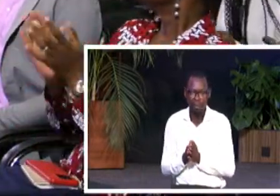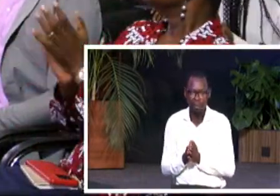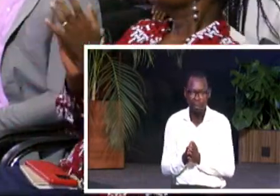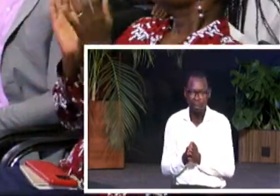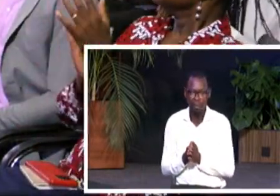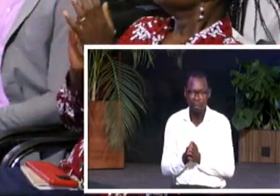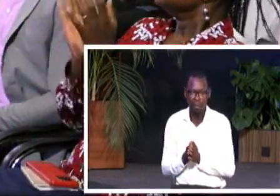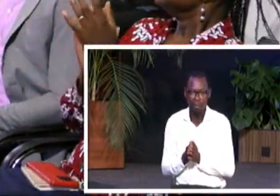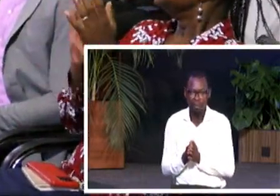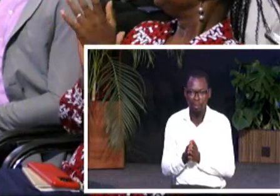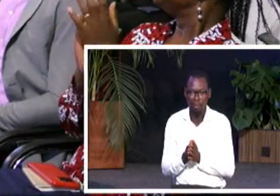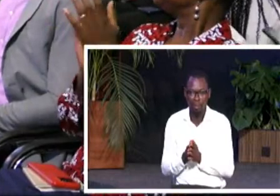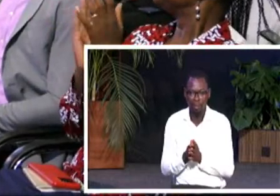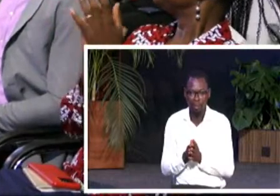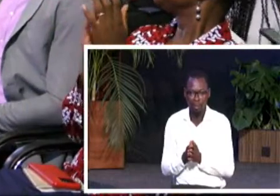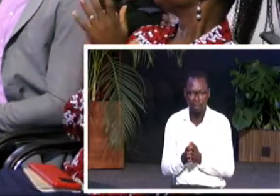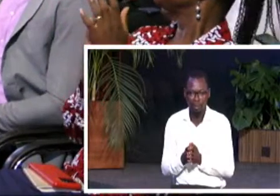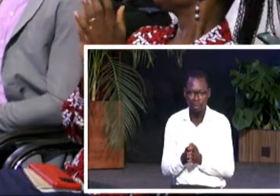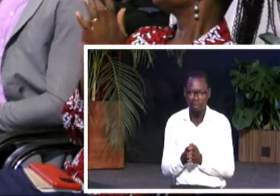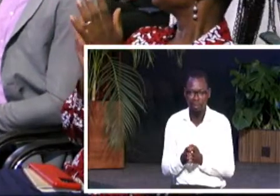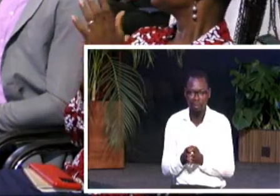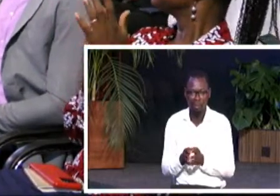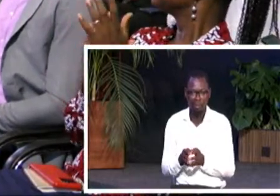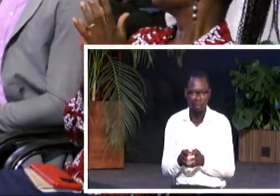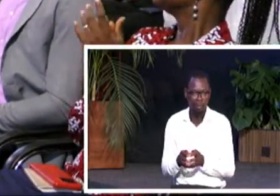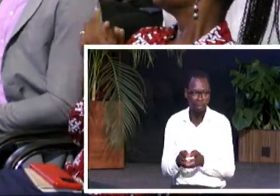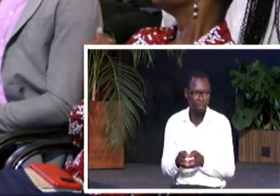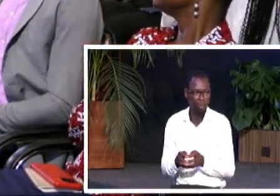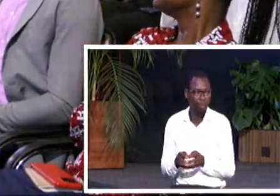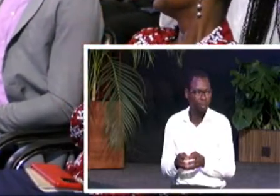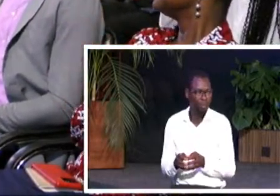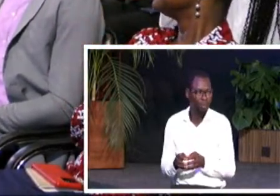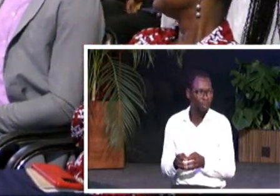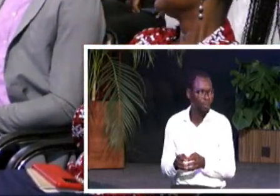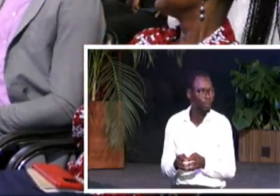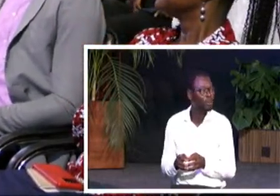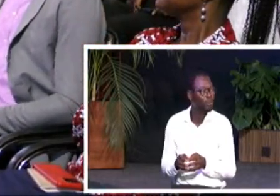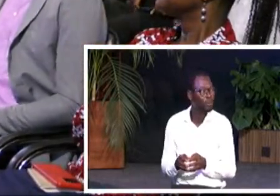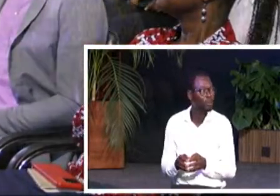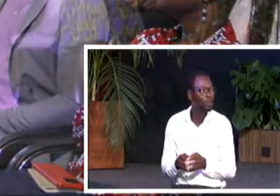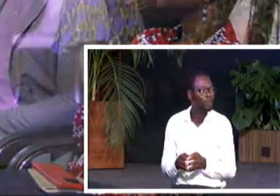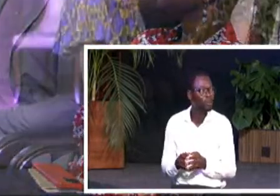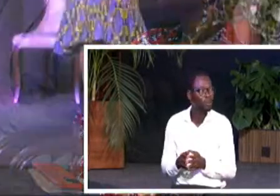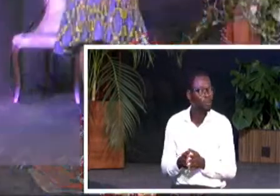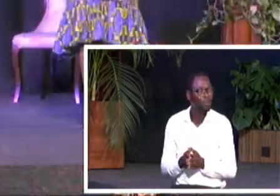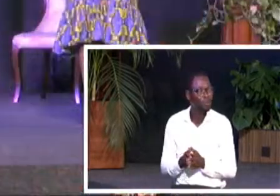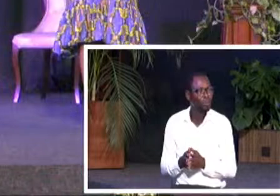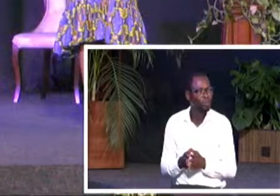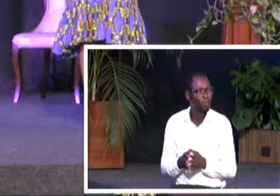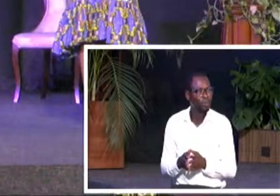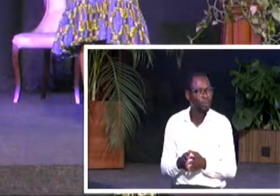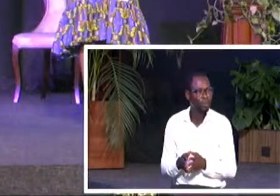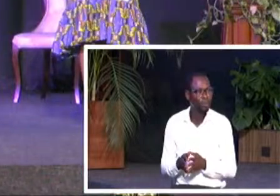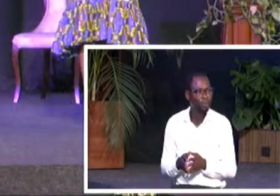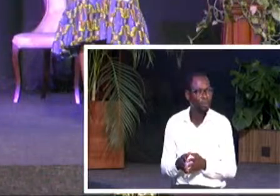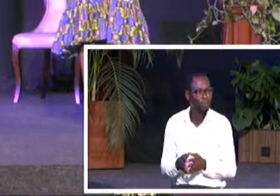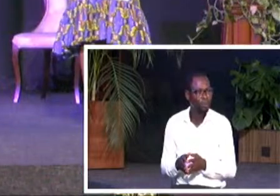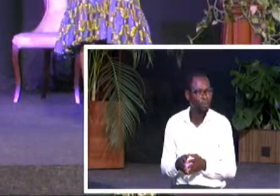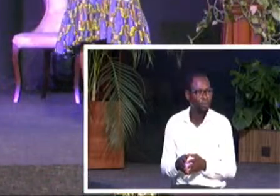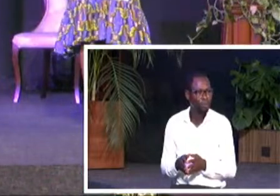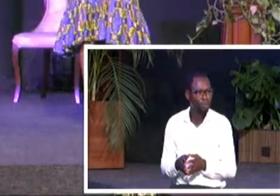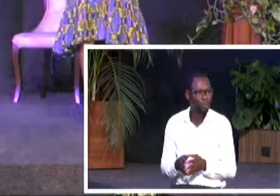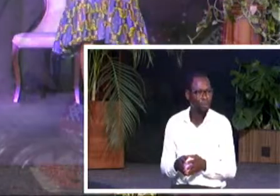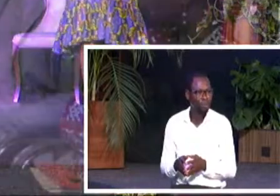of our mentors. Wonderful, wonderful, wonderful. All right, so the third prize is a book